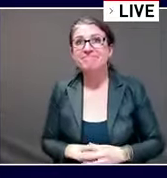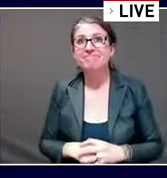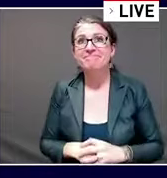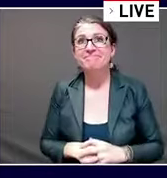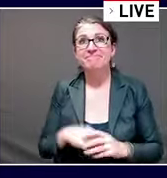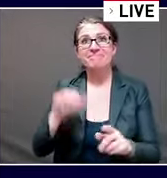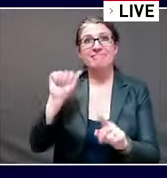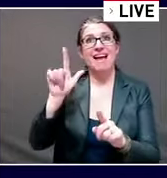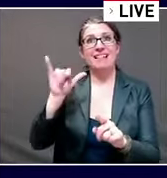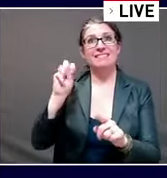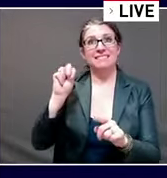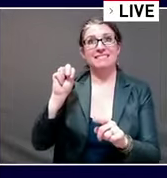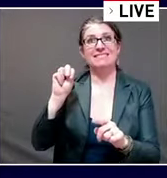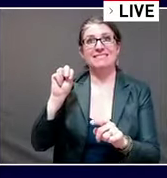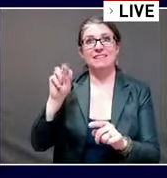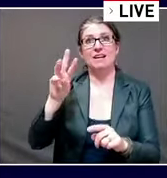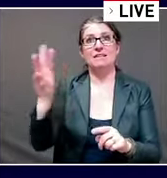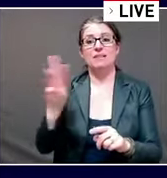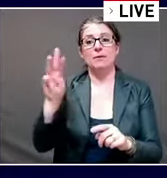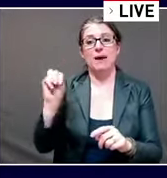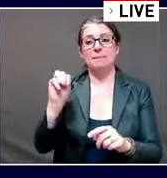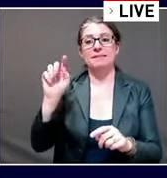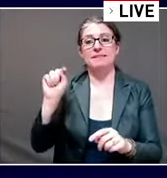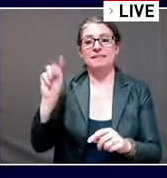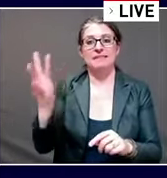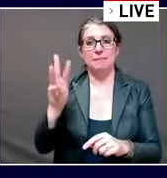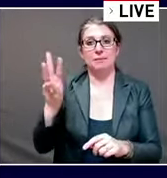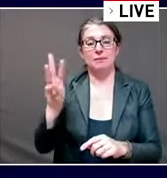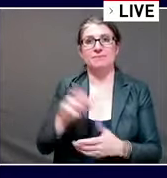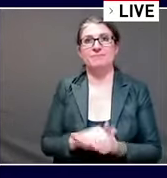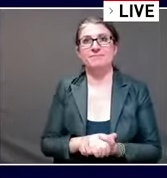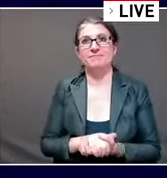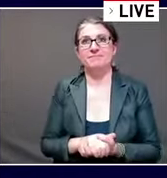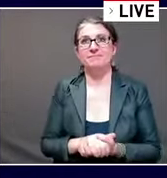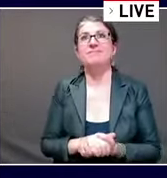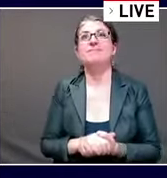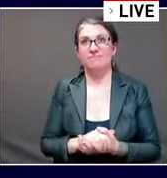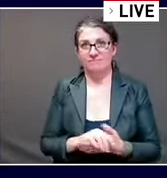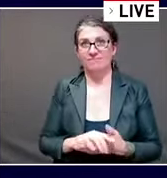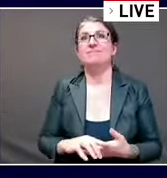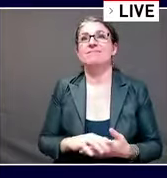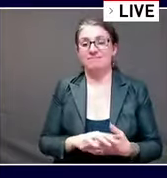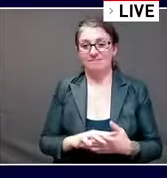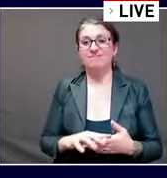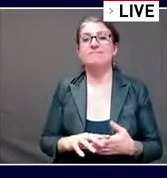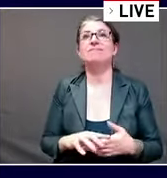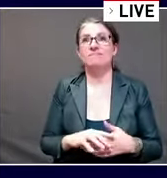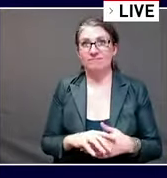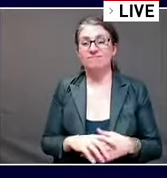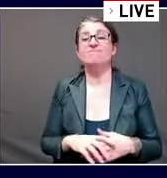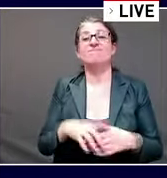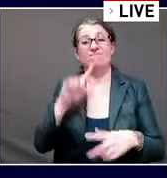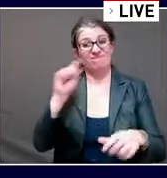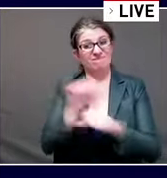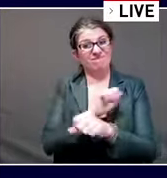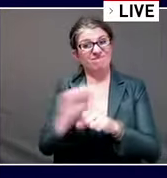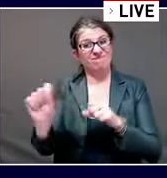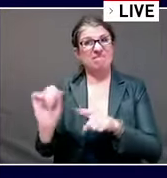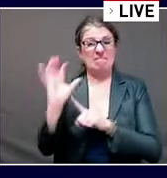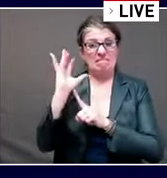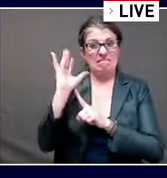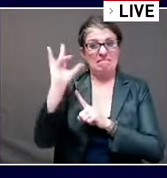possibly pinpoint this second surge to? I know we were saying that we saw this coming, but is there any indicators of what or where